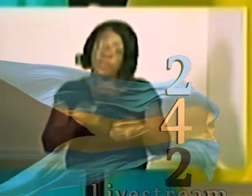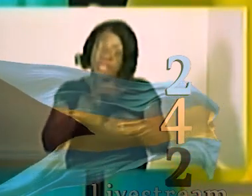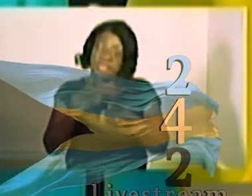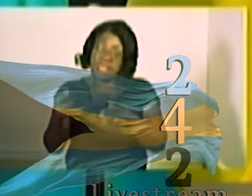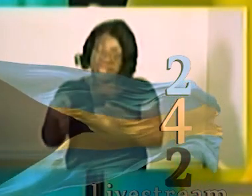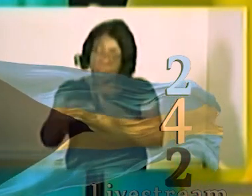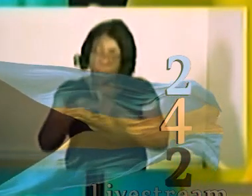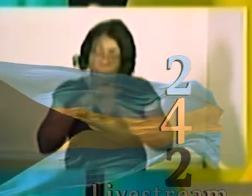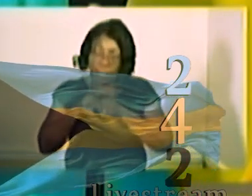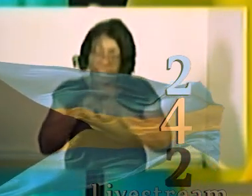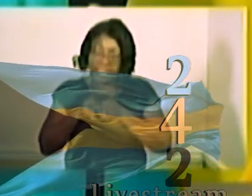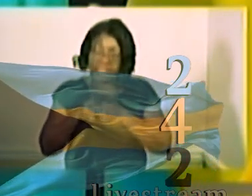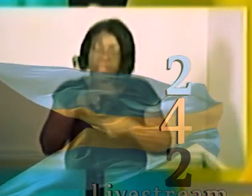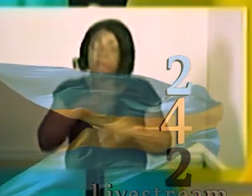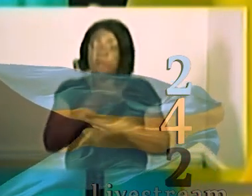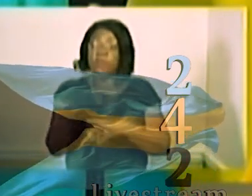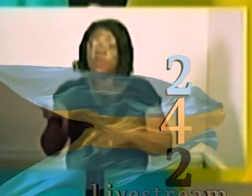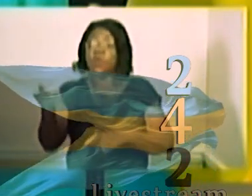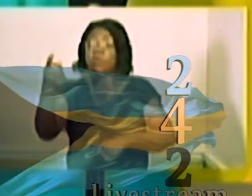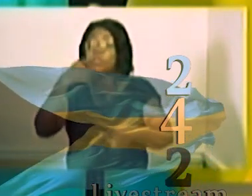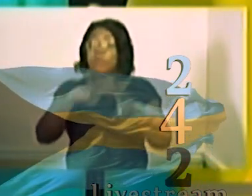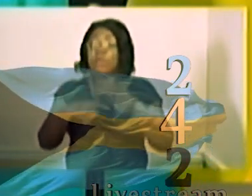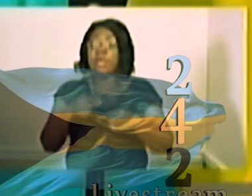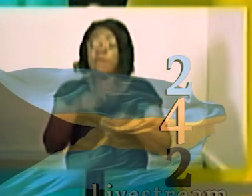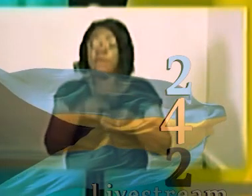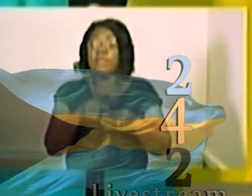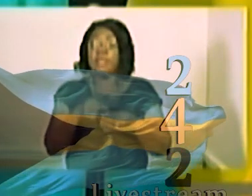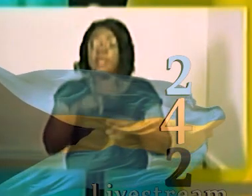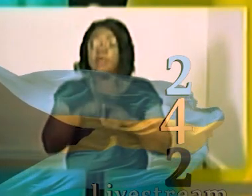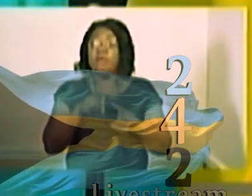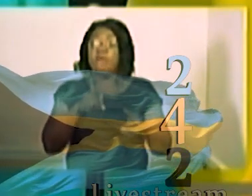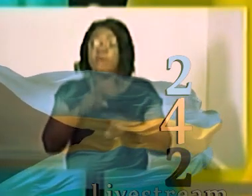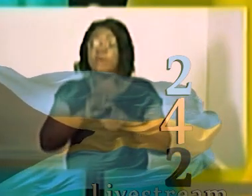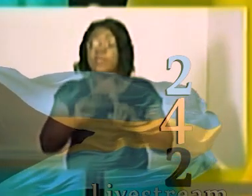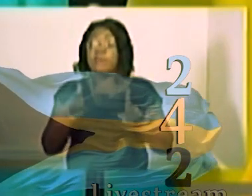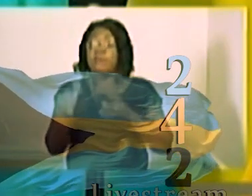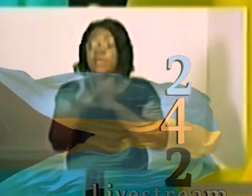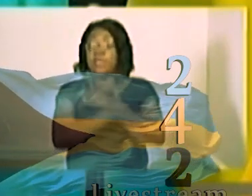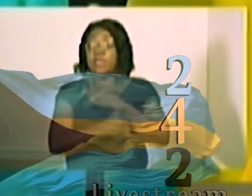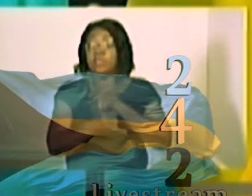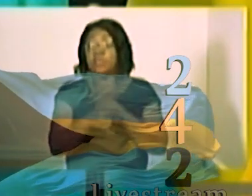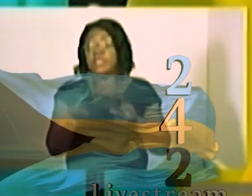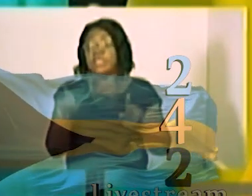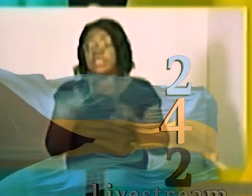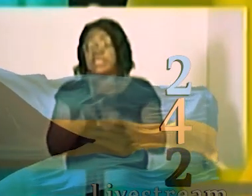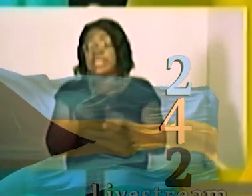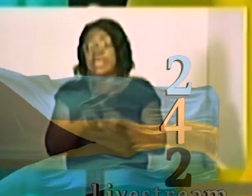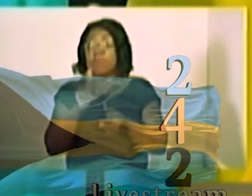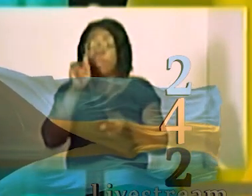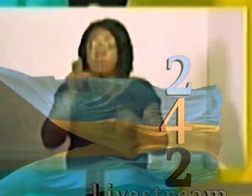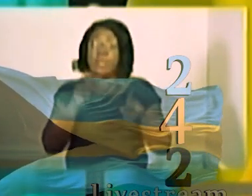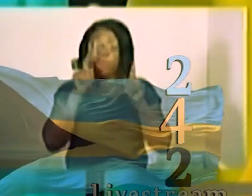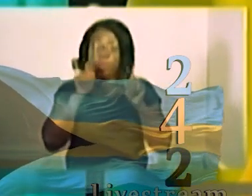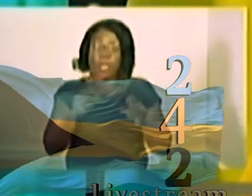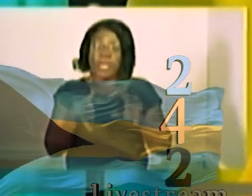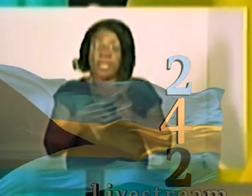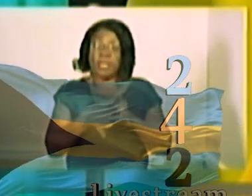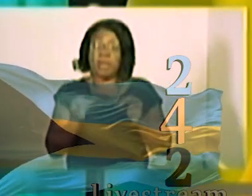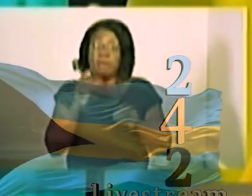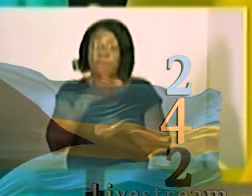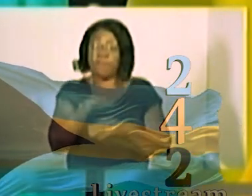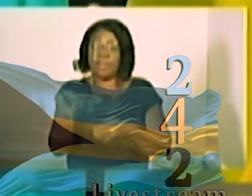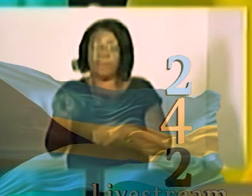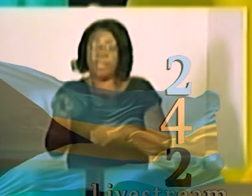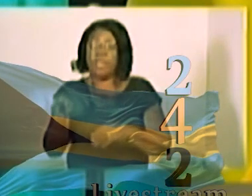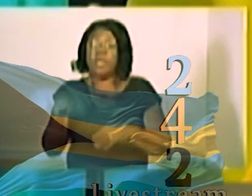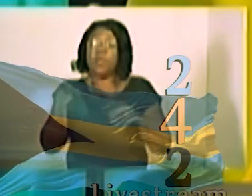quarantine. For those arriving from abroad, the same would be required of them. We do have surveillance